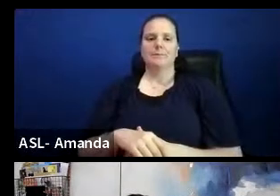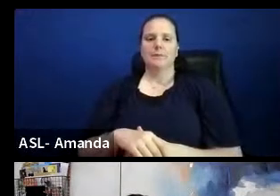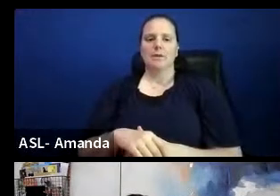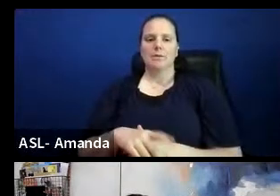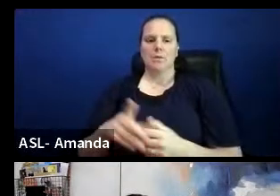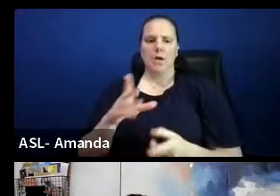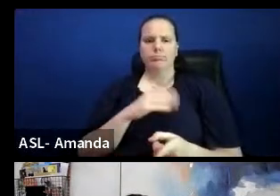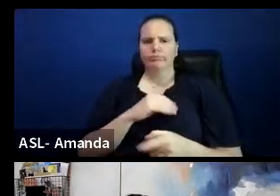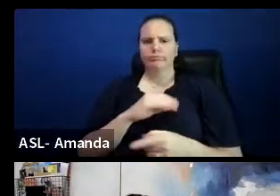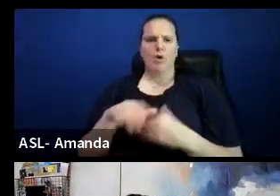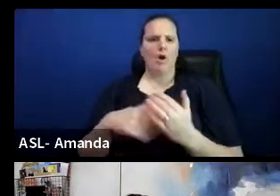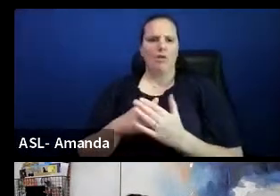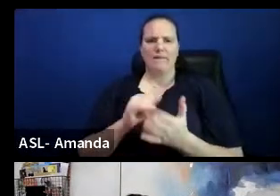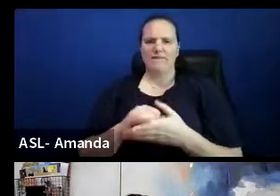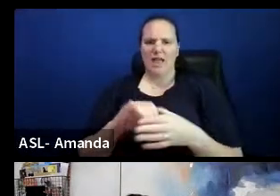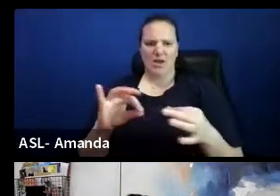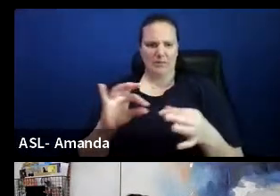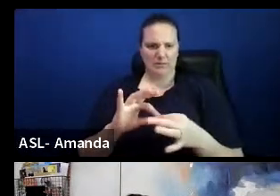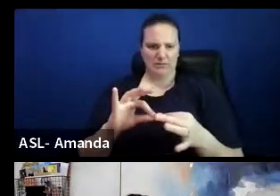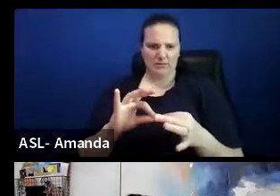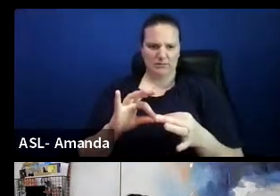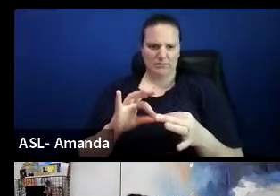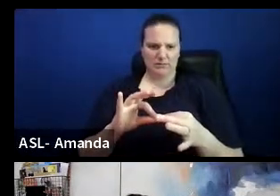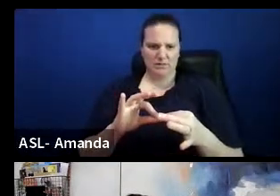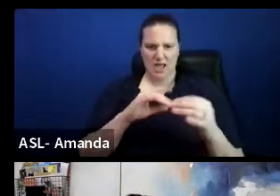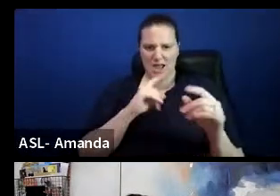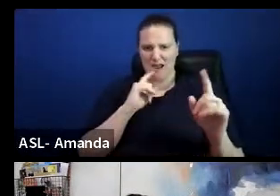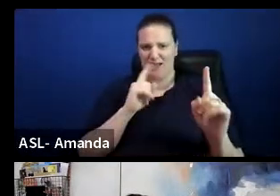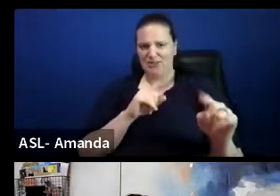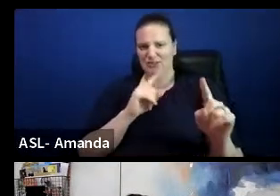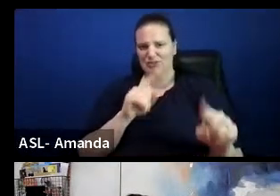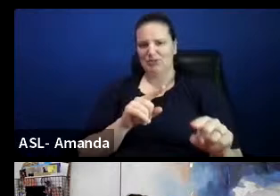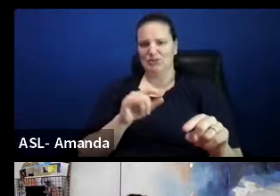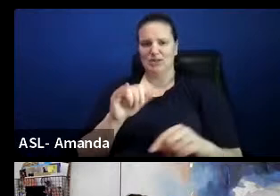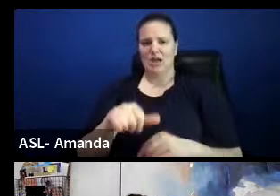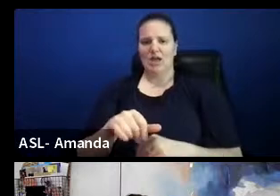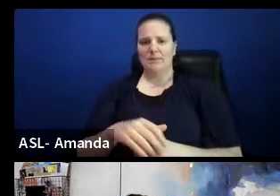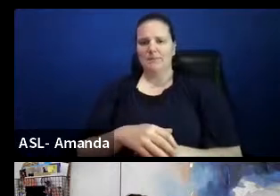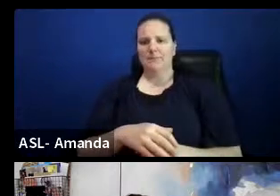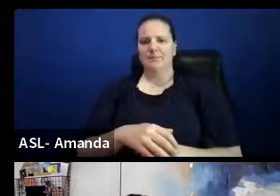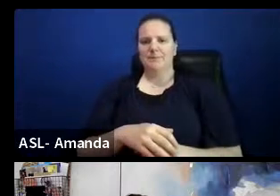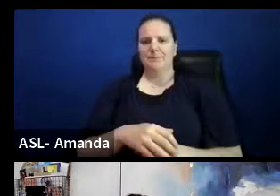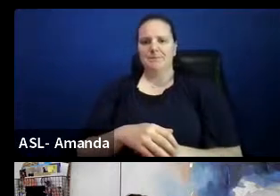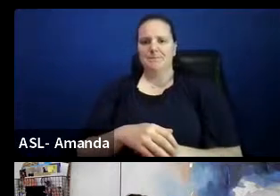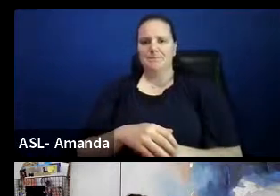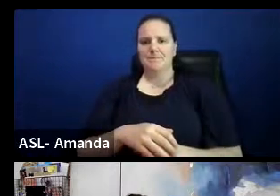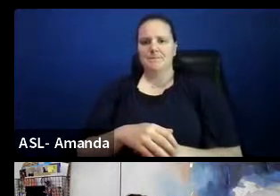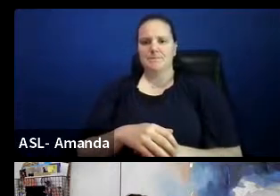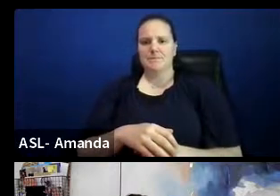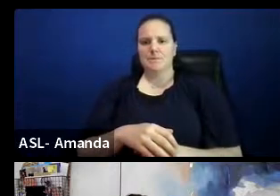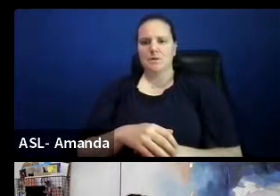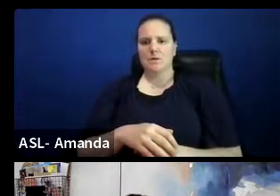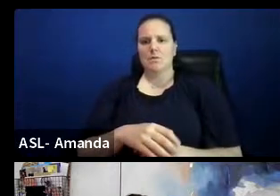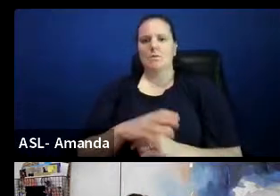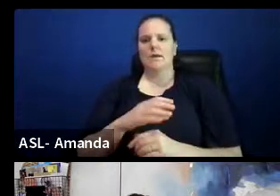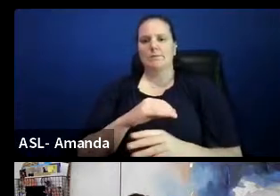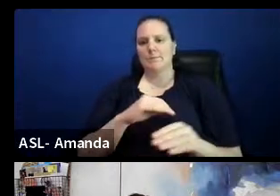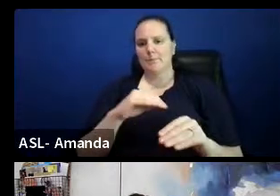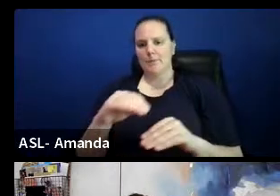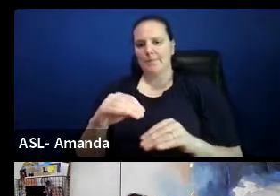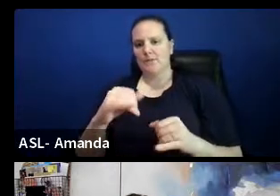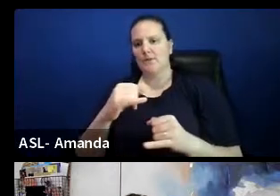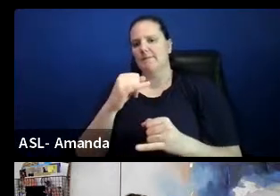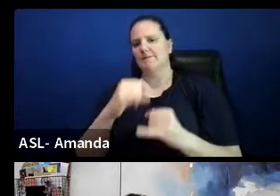of those comments, answer those as we move into the final stage of